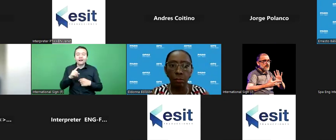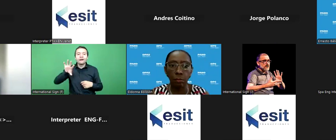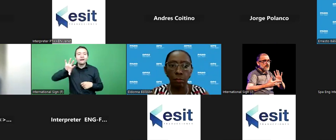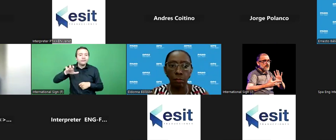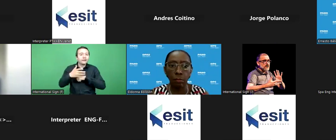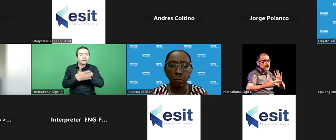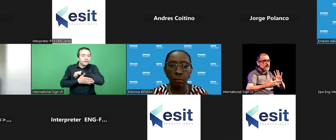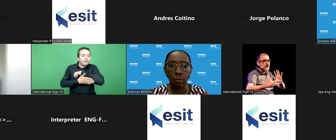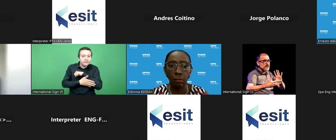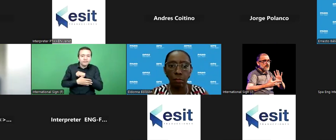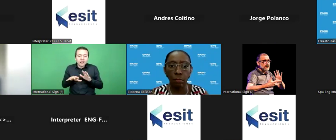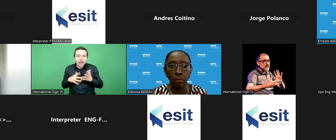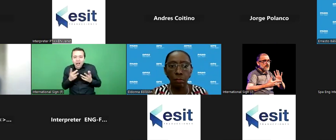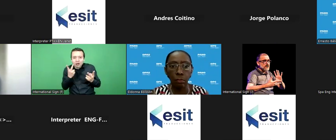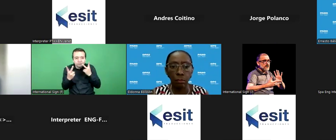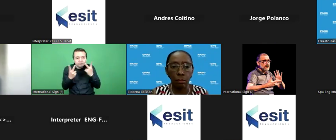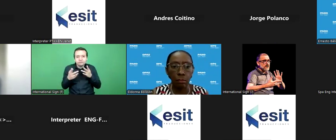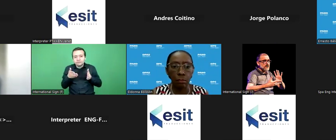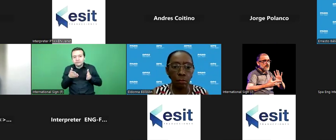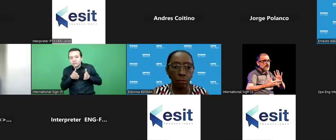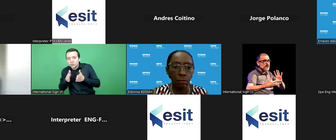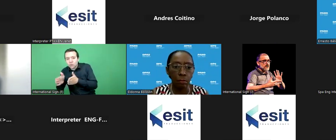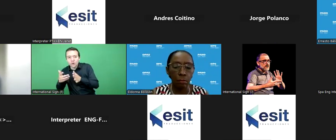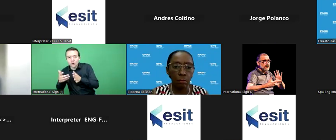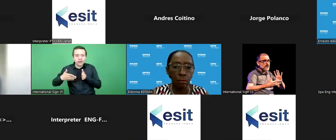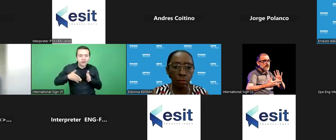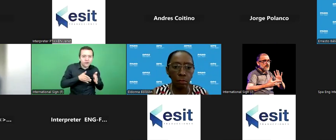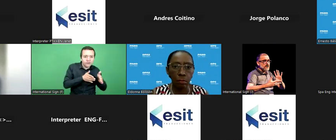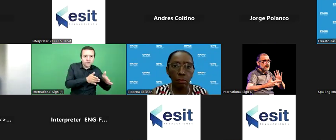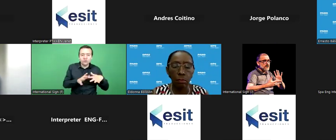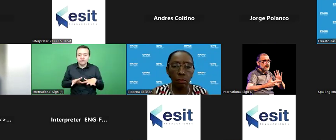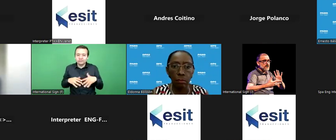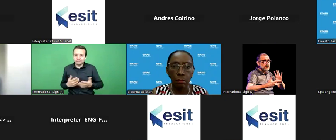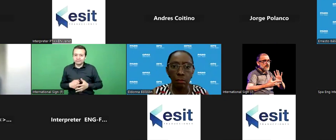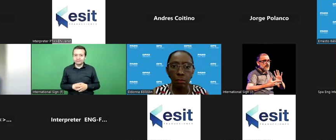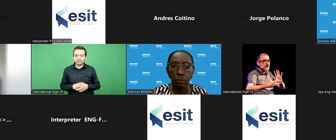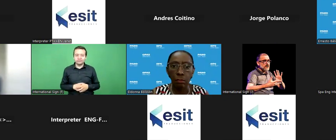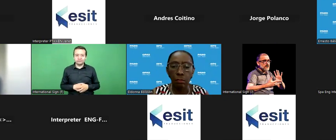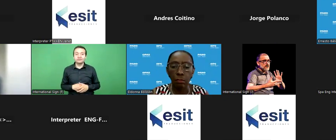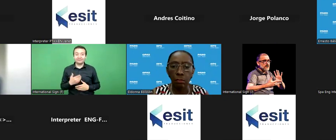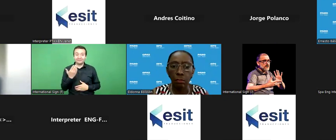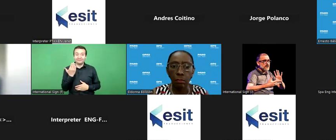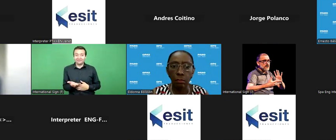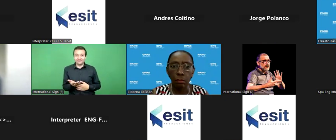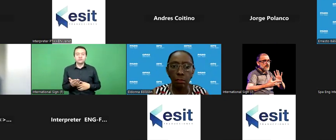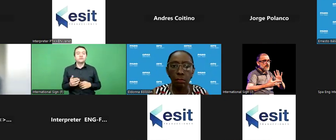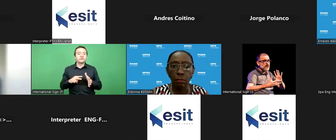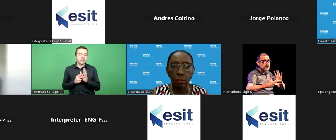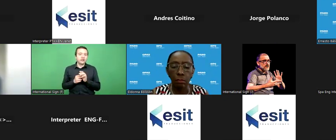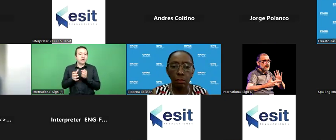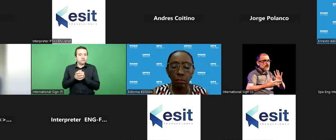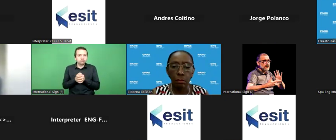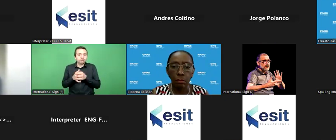for us, that have been linked to very clear processes of developing and updating national strategic plans and